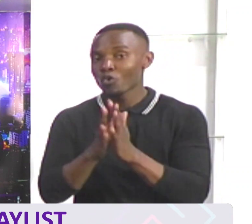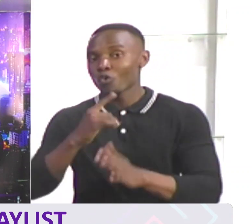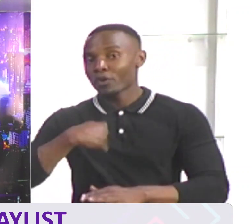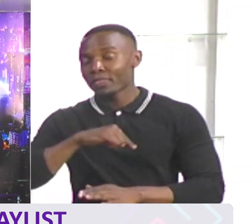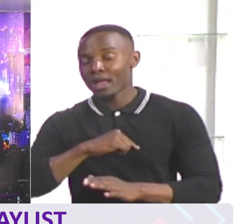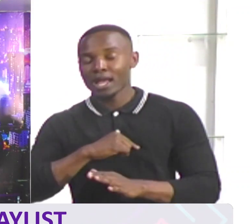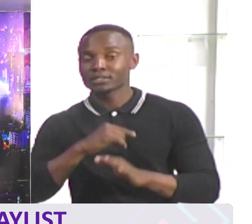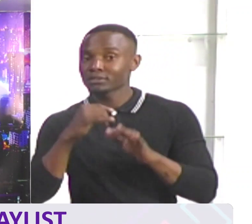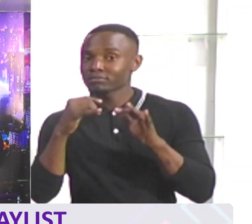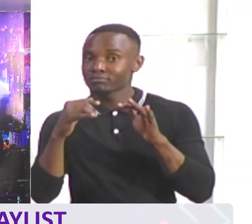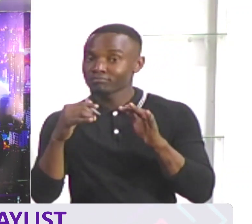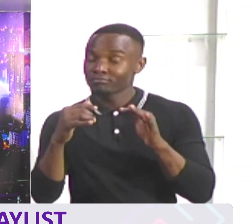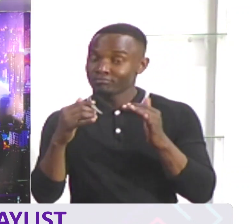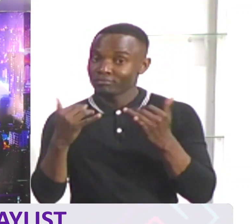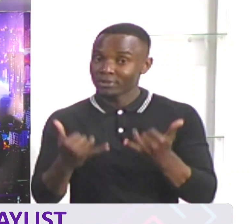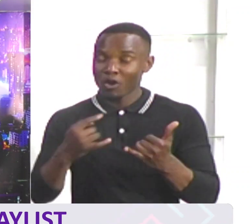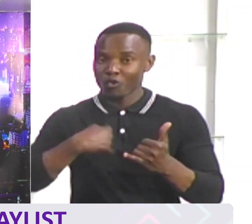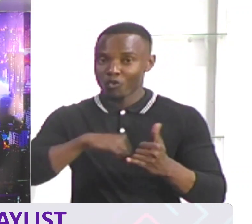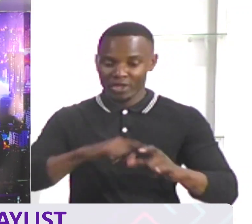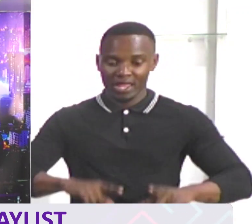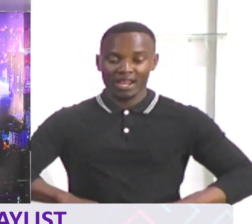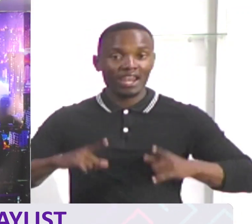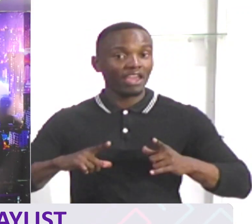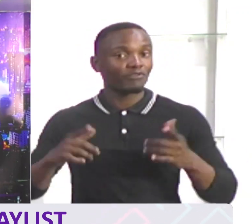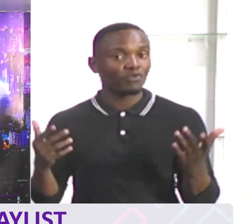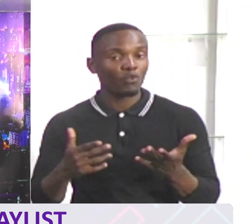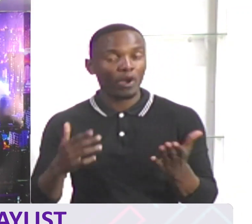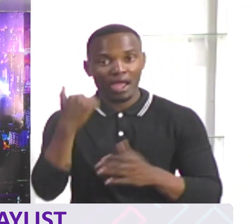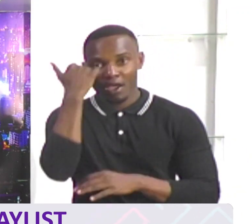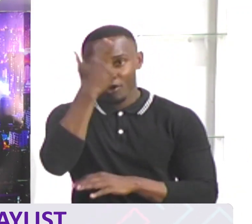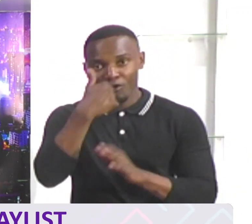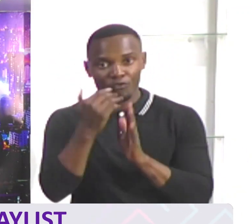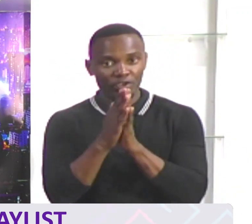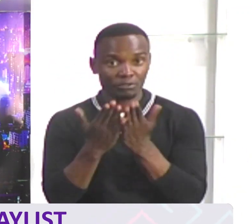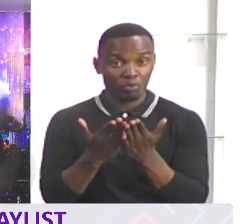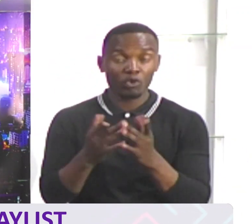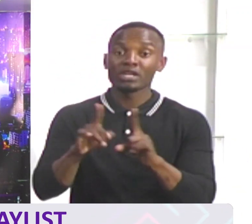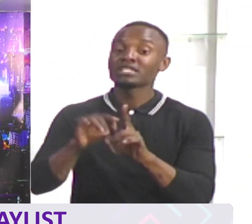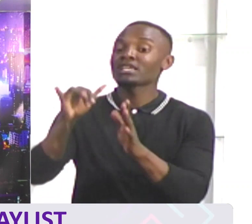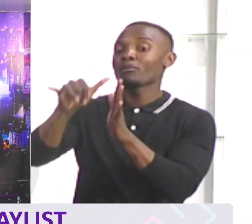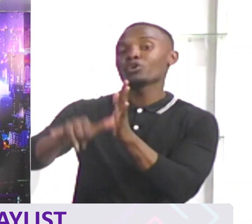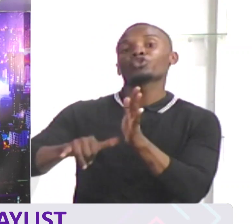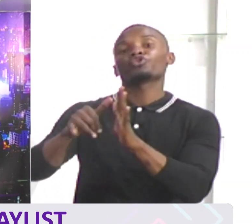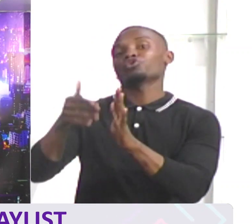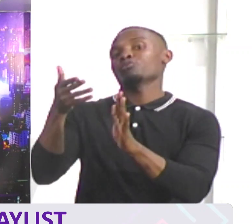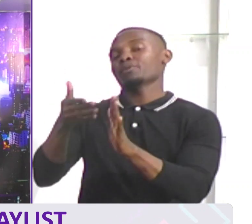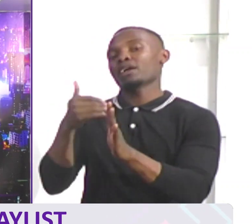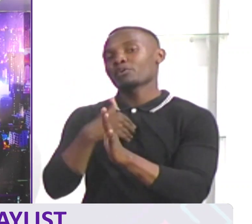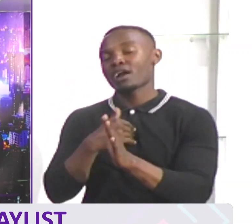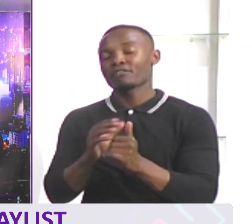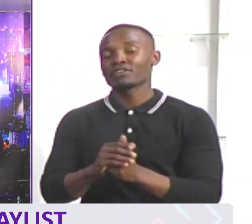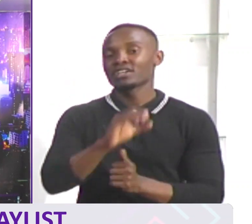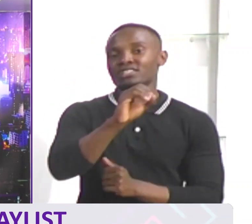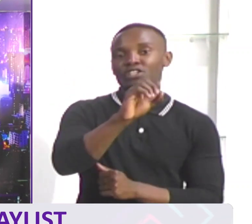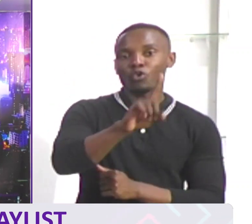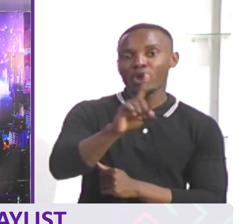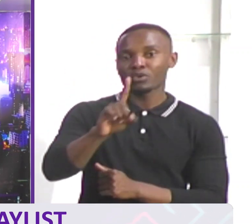officially open. Tuko live pale Facebook. Ingia pale YouTube kwa utakupata content after this. Sawa?